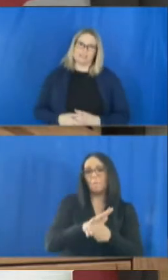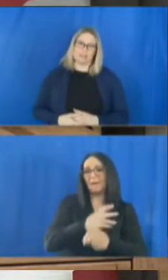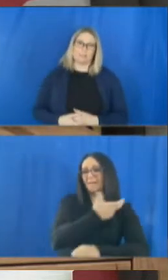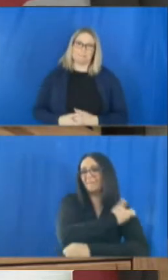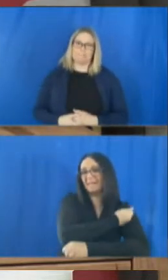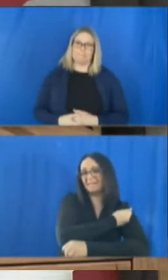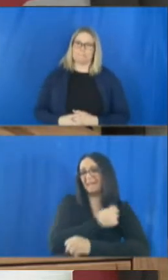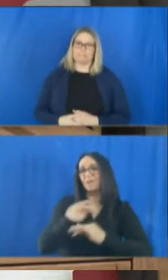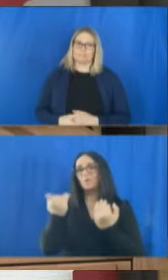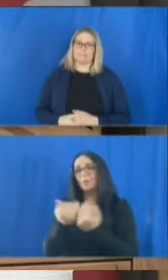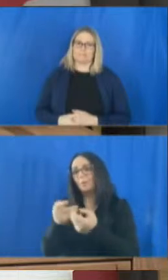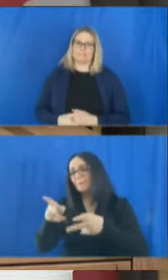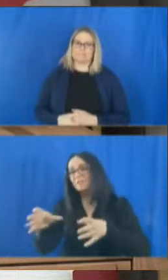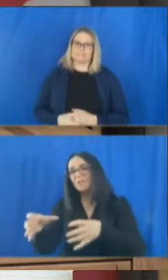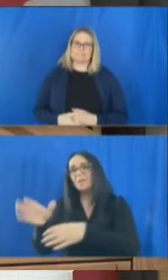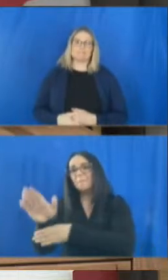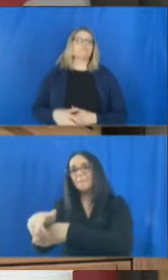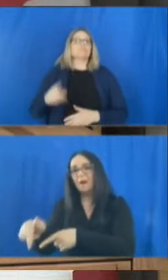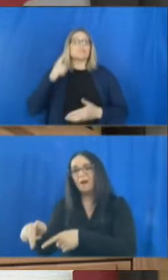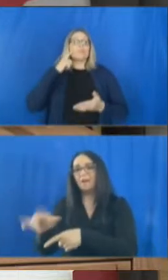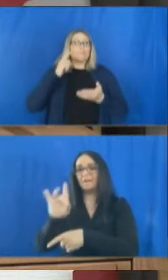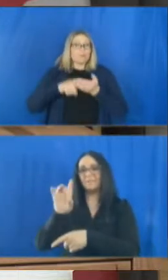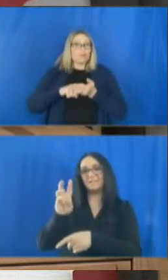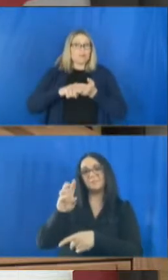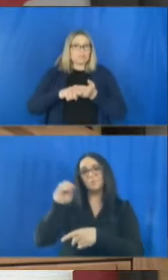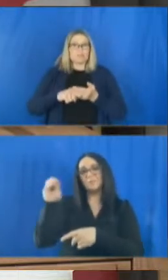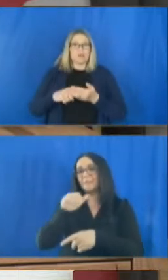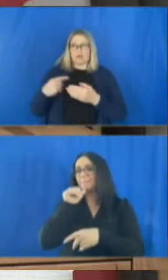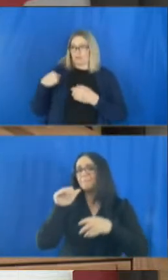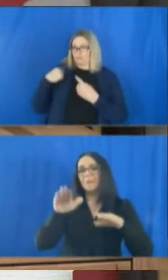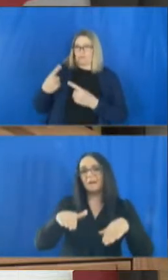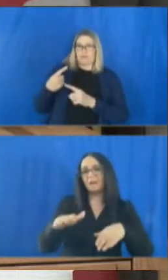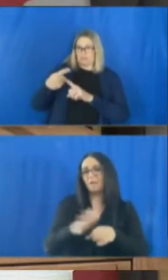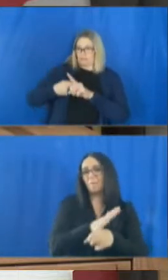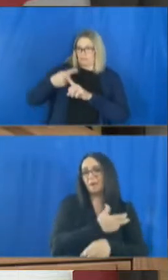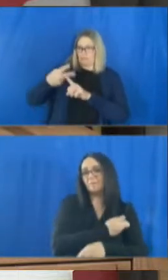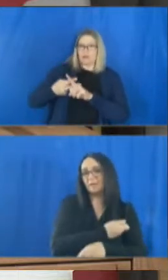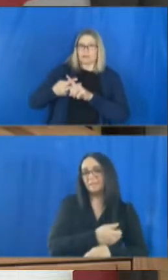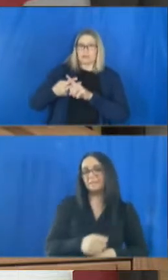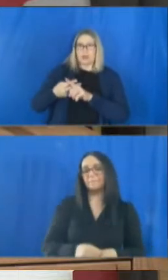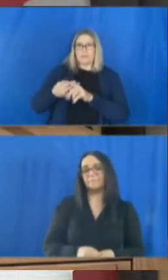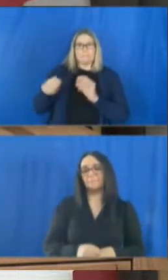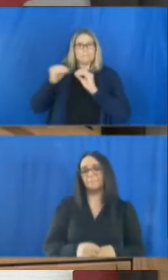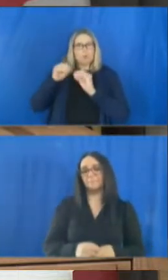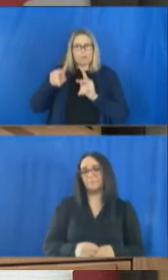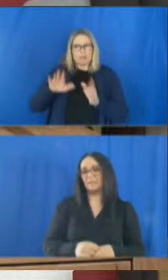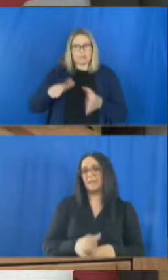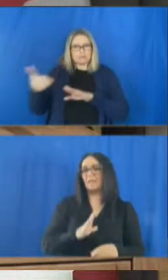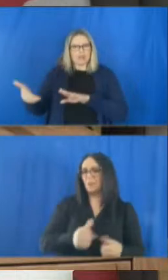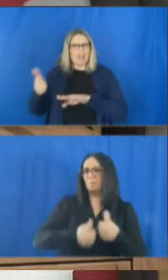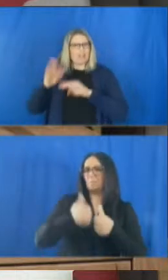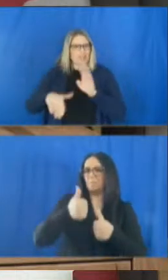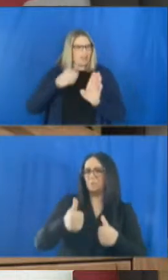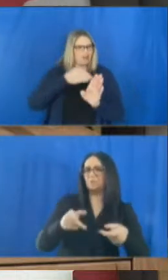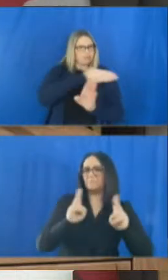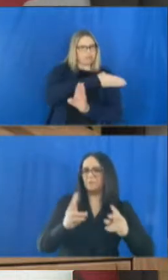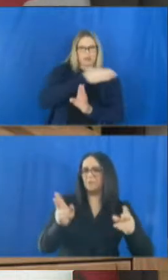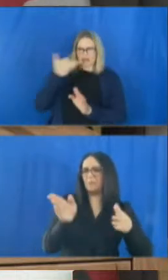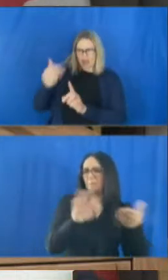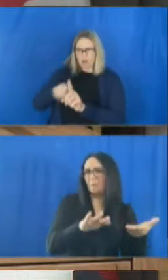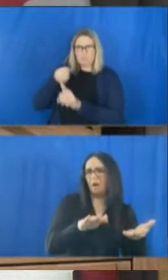we still had a significant amount of the Delta variant in the province. Of those cases that were able to be sequenced, 43% had